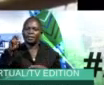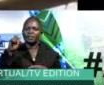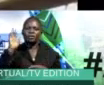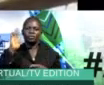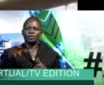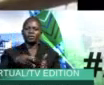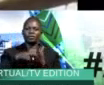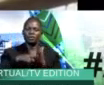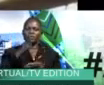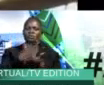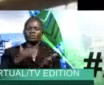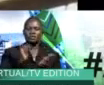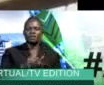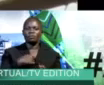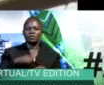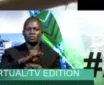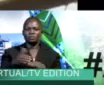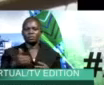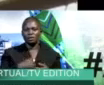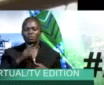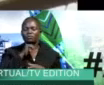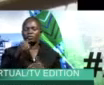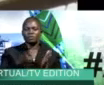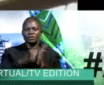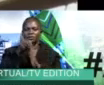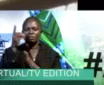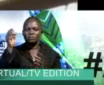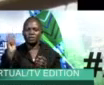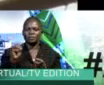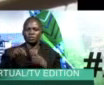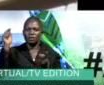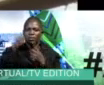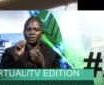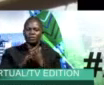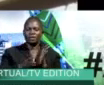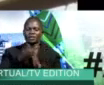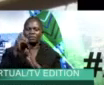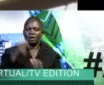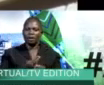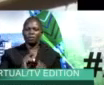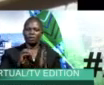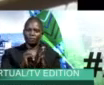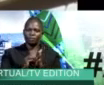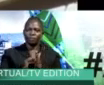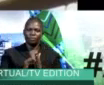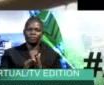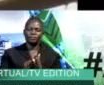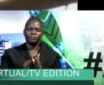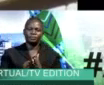will require something that we do have, but we've not developed it to a point where we can develop our